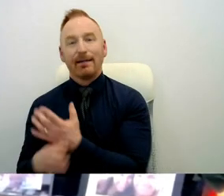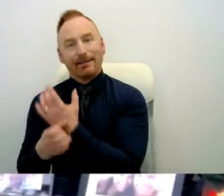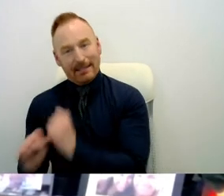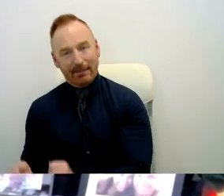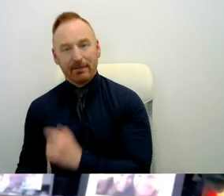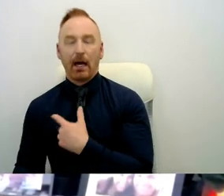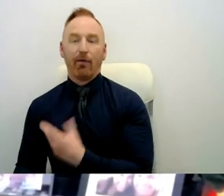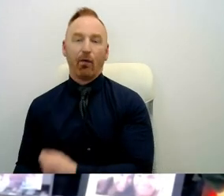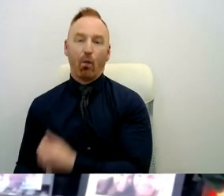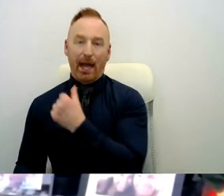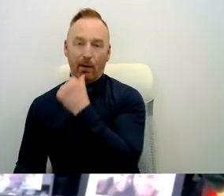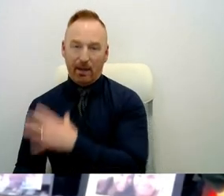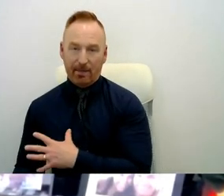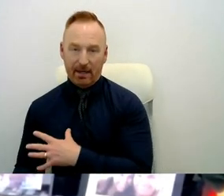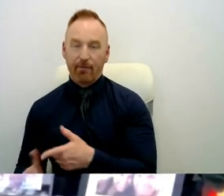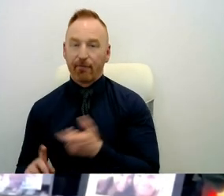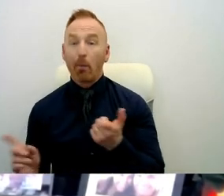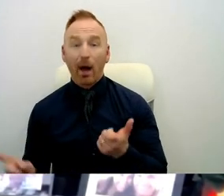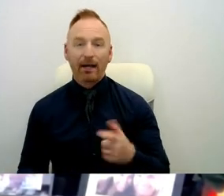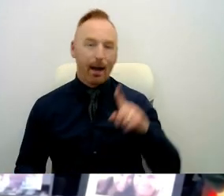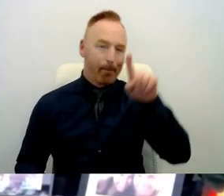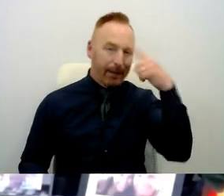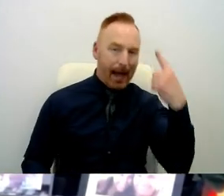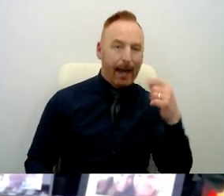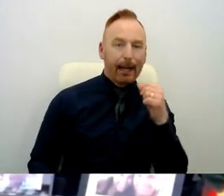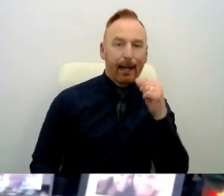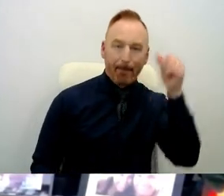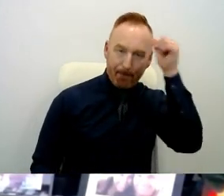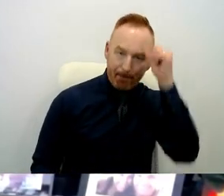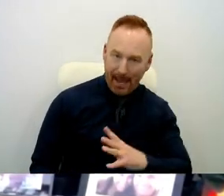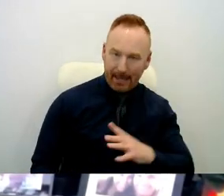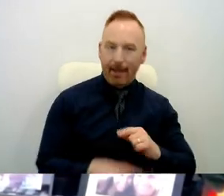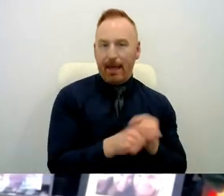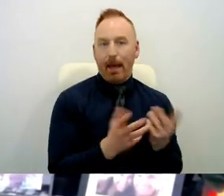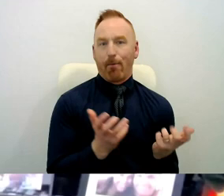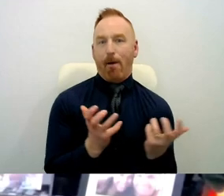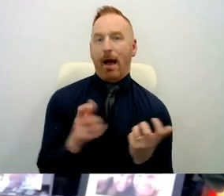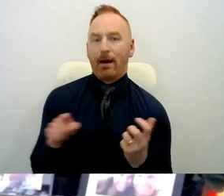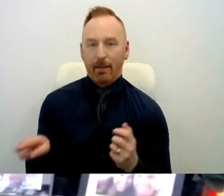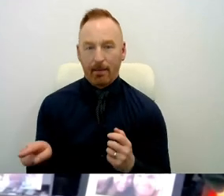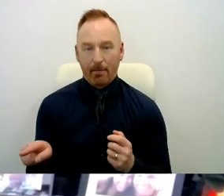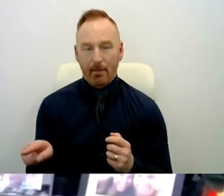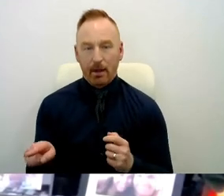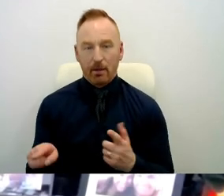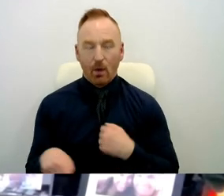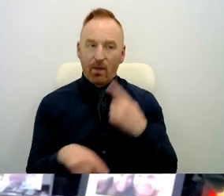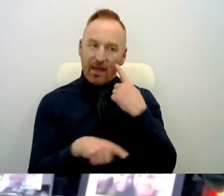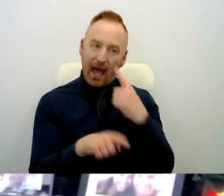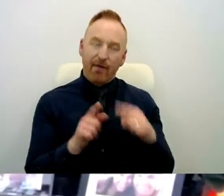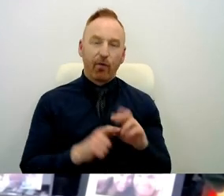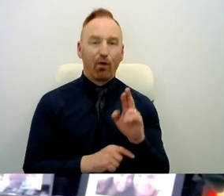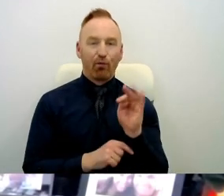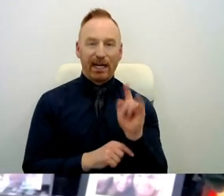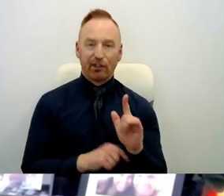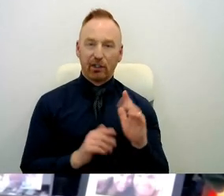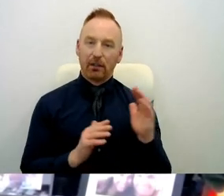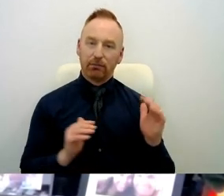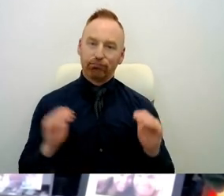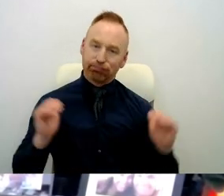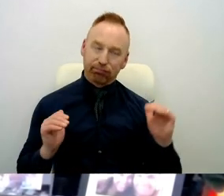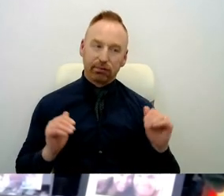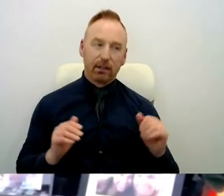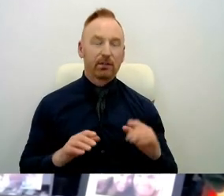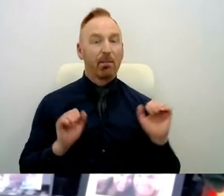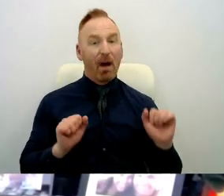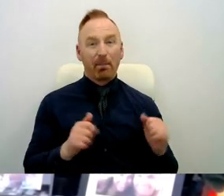protection from Black men and their lust, right? And that was used as an instrument of racial terror. So there were instances